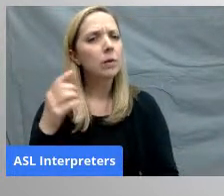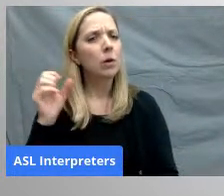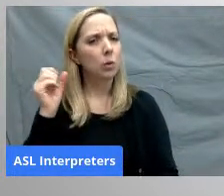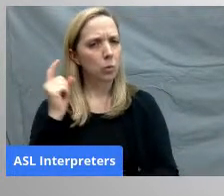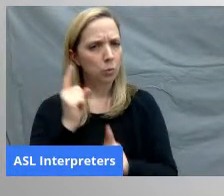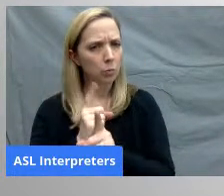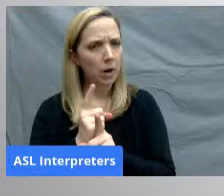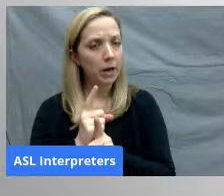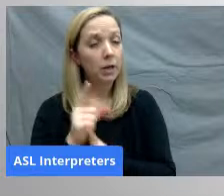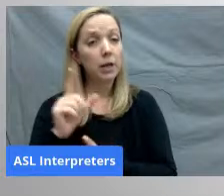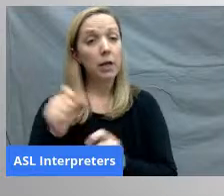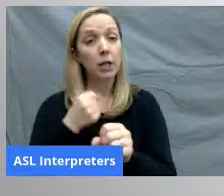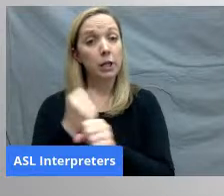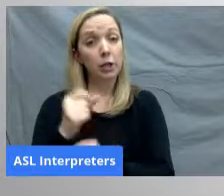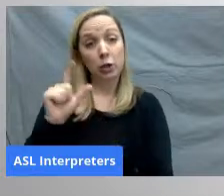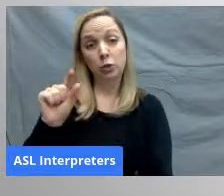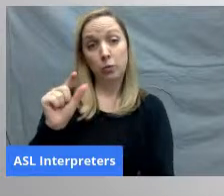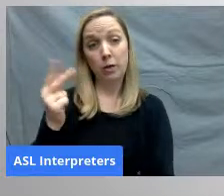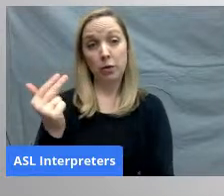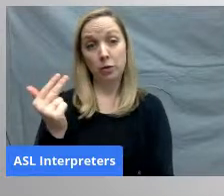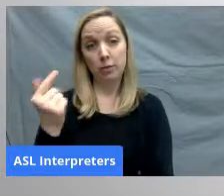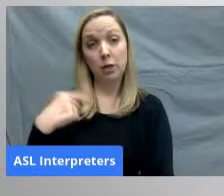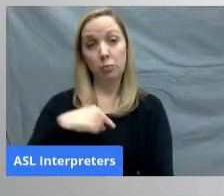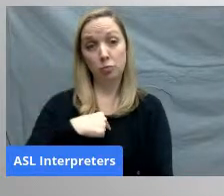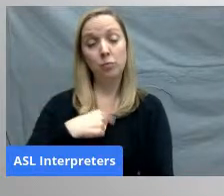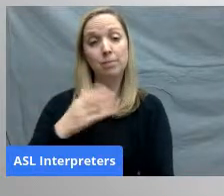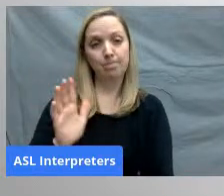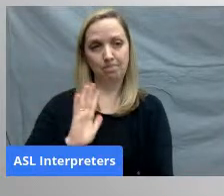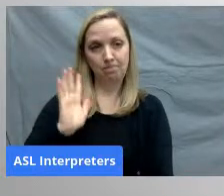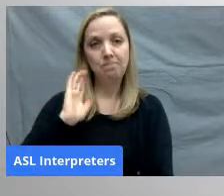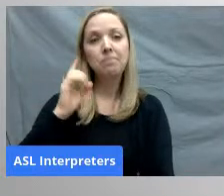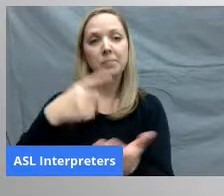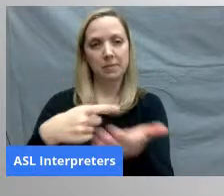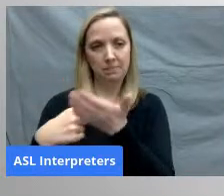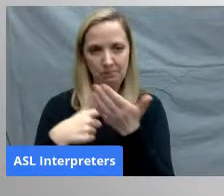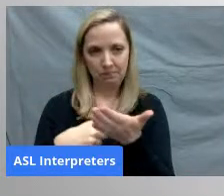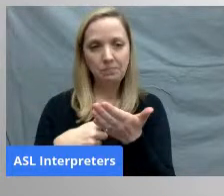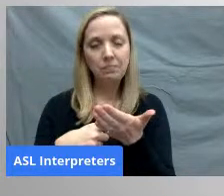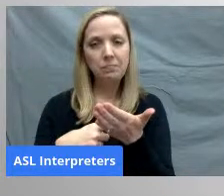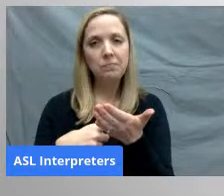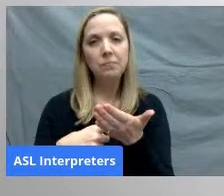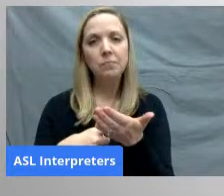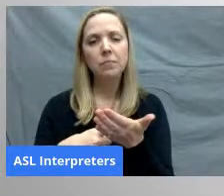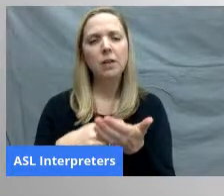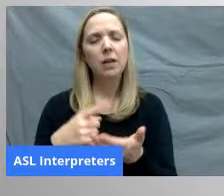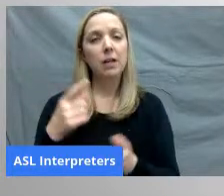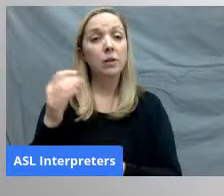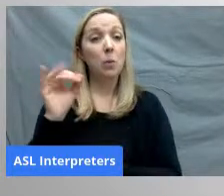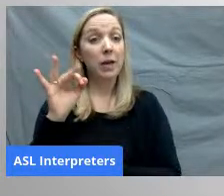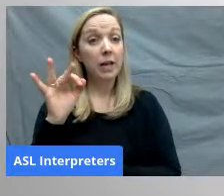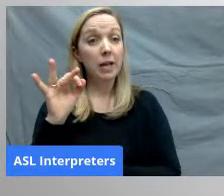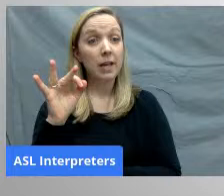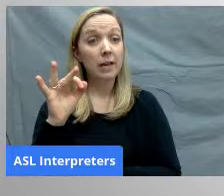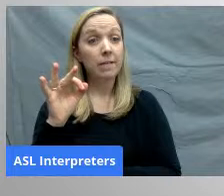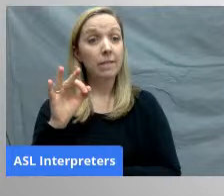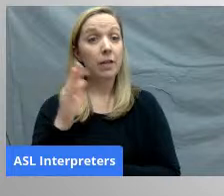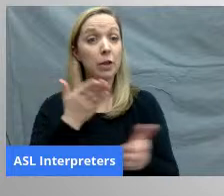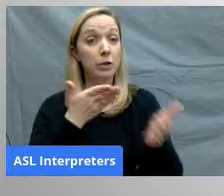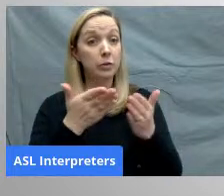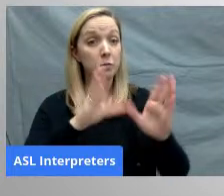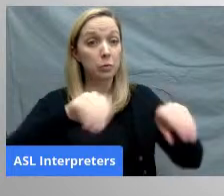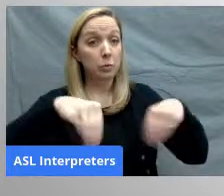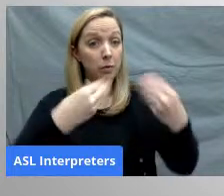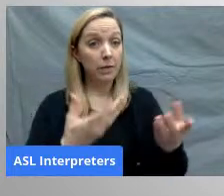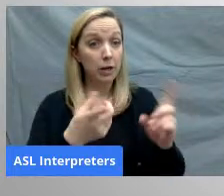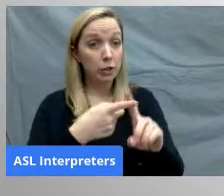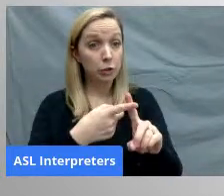in 2013, and I think the driver then was if the service was being provided to the students of our schools. I think you're calling it